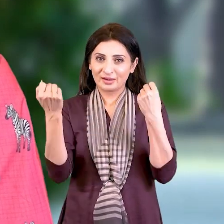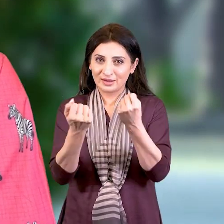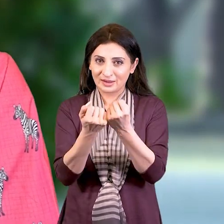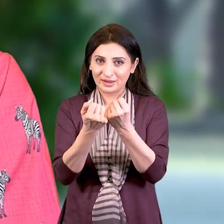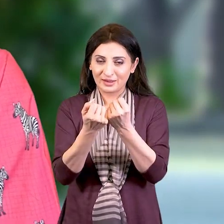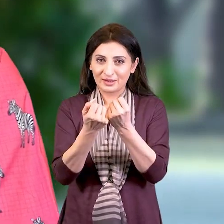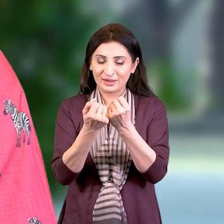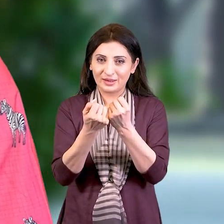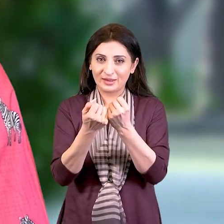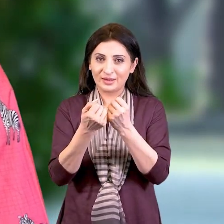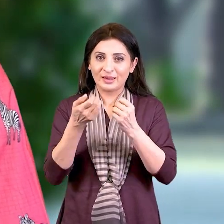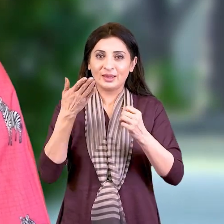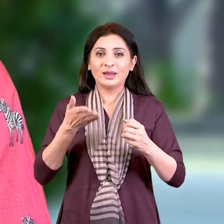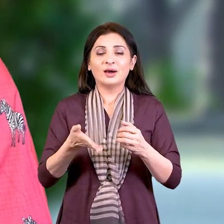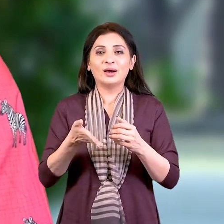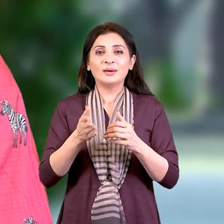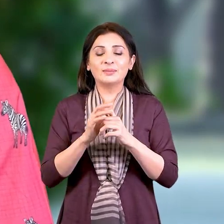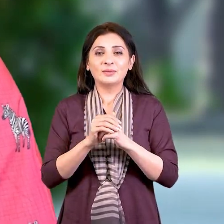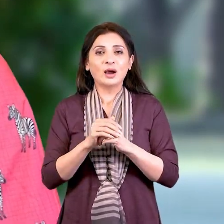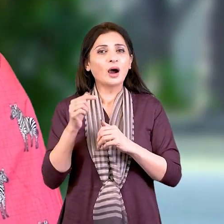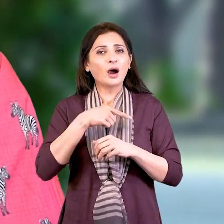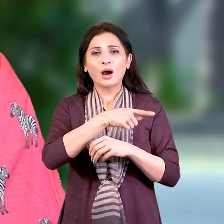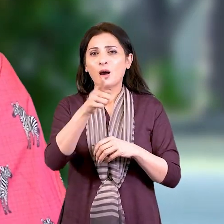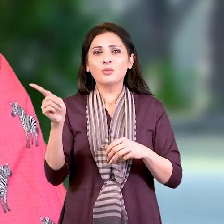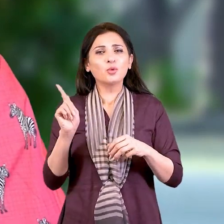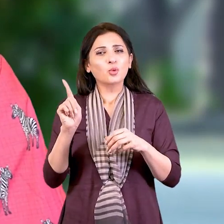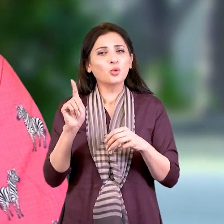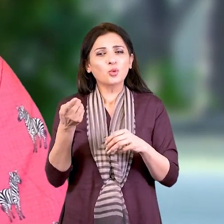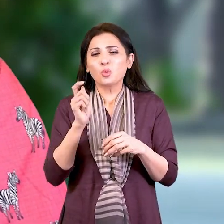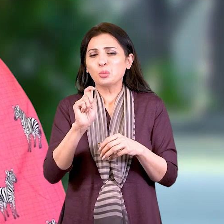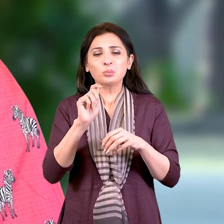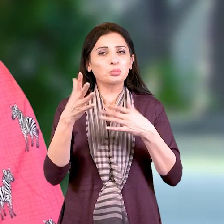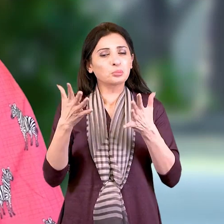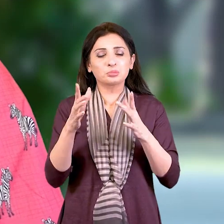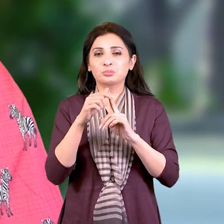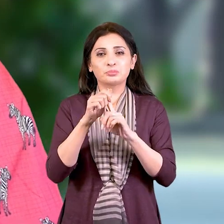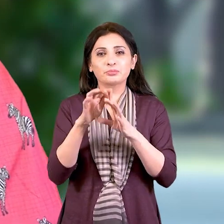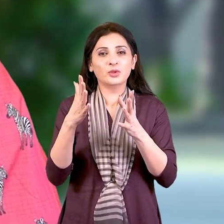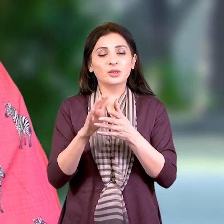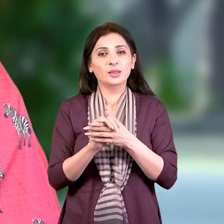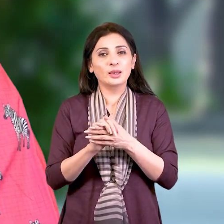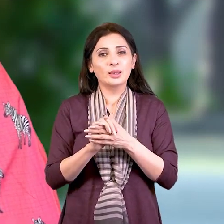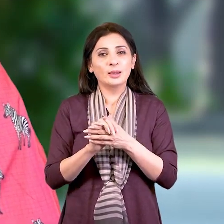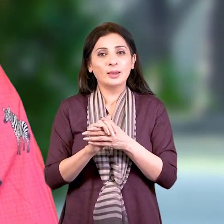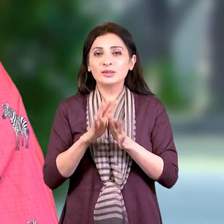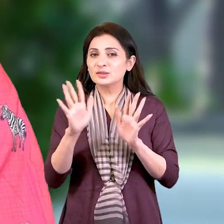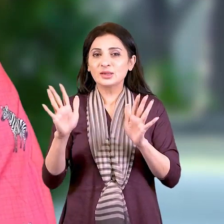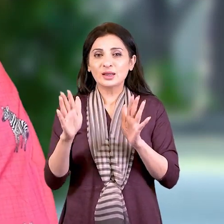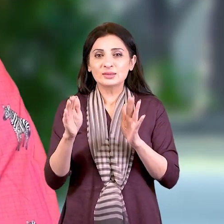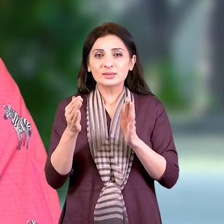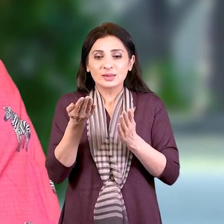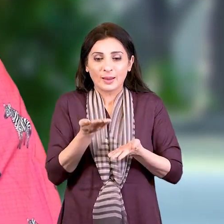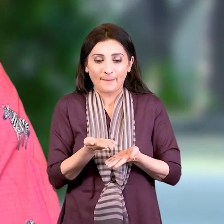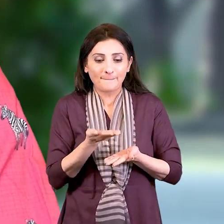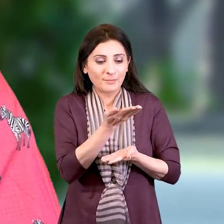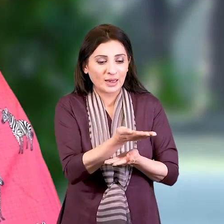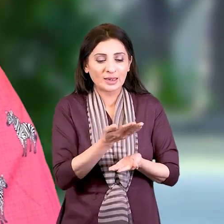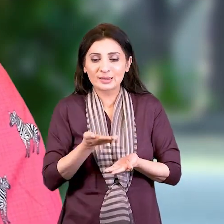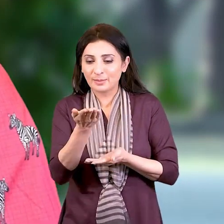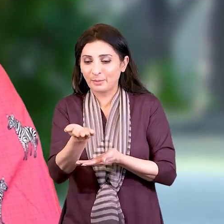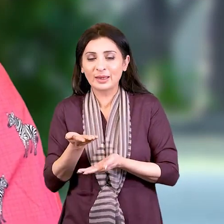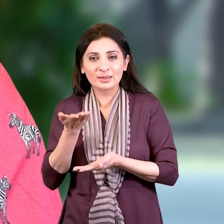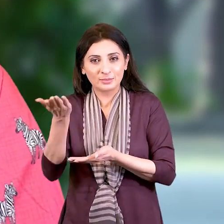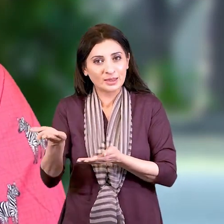will arrive an hour before service. You don't need to do anything. You just need to arrange plates for